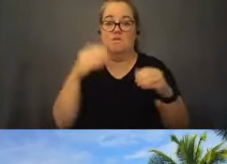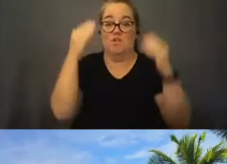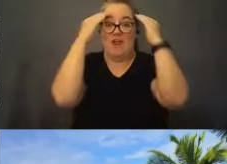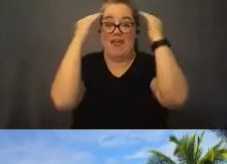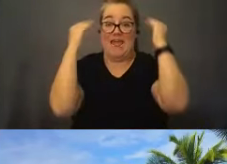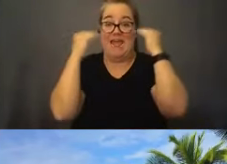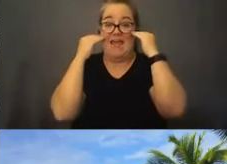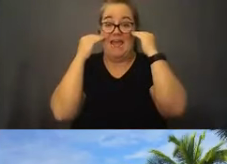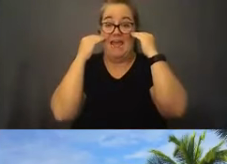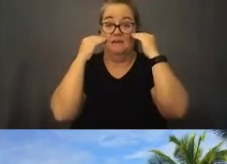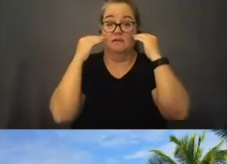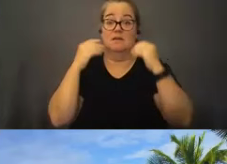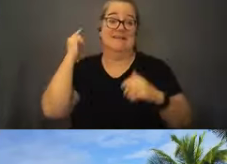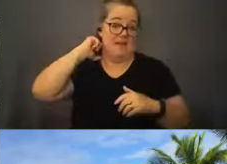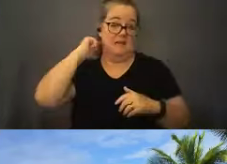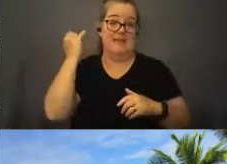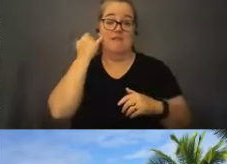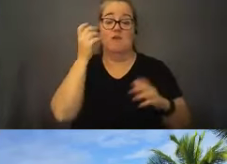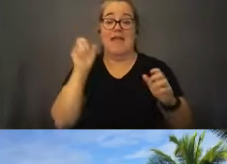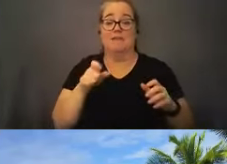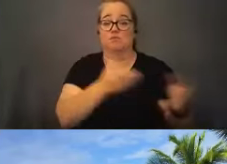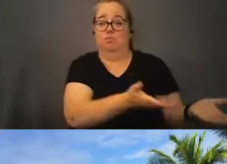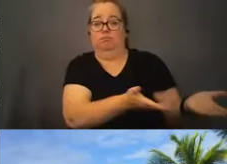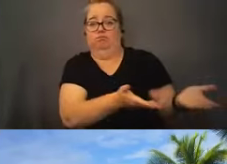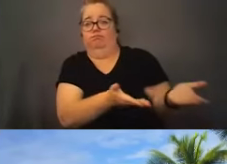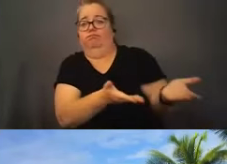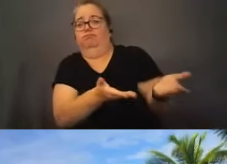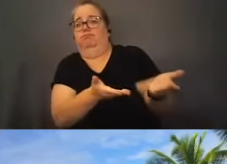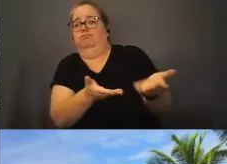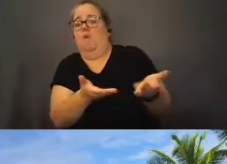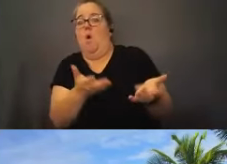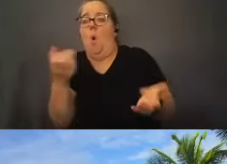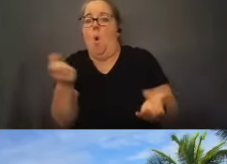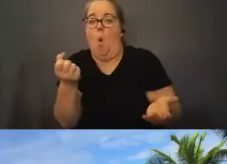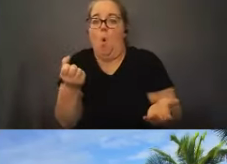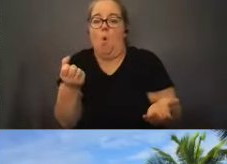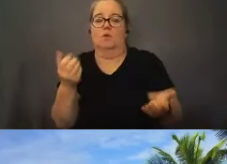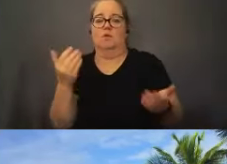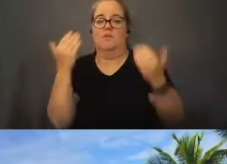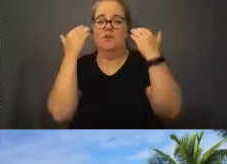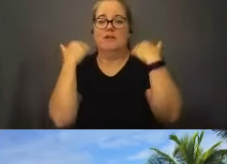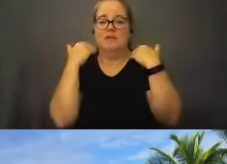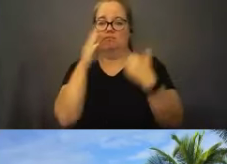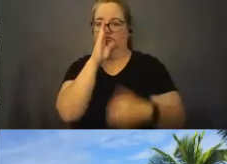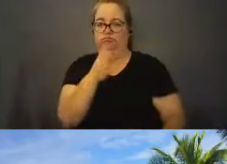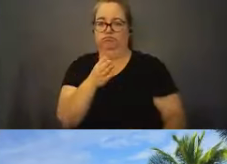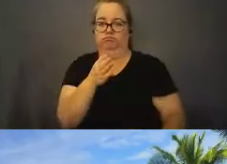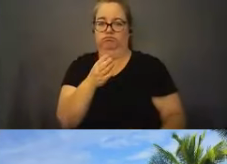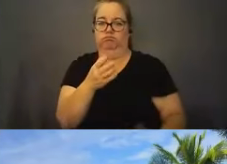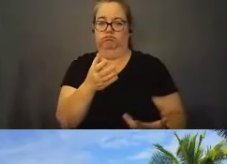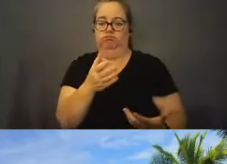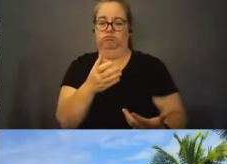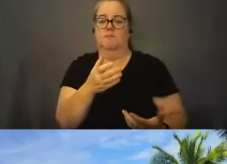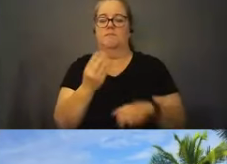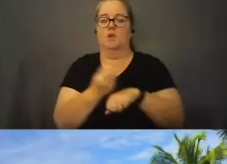we have to take them out of the car, we're gonna try to like hold their neck completely still and use